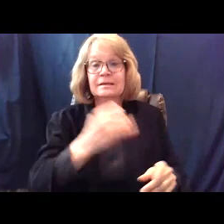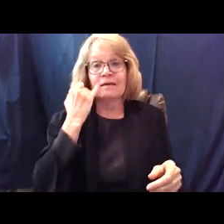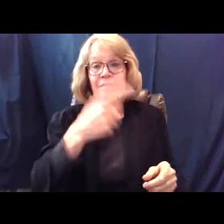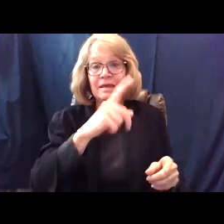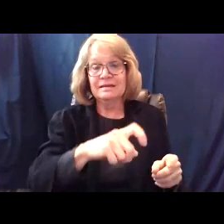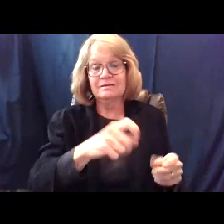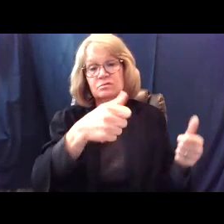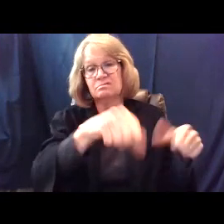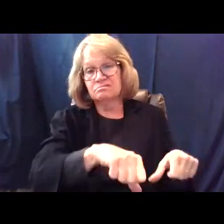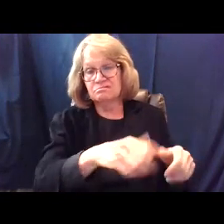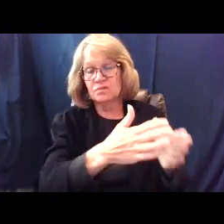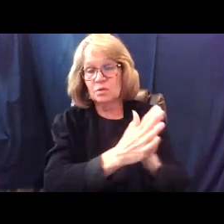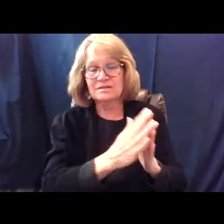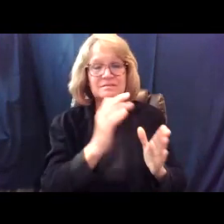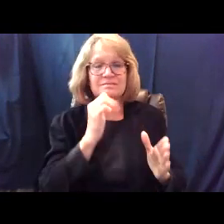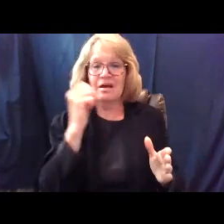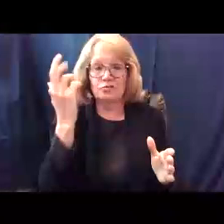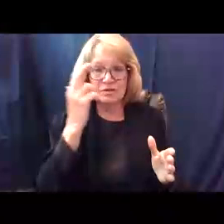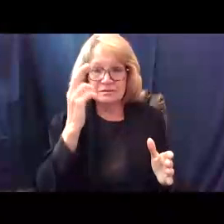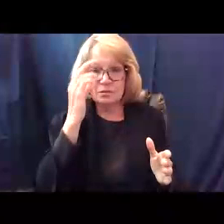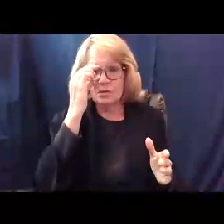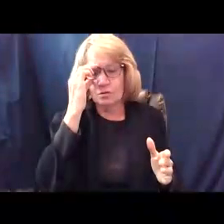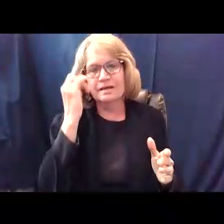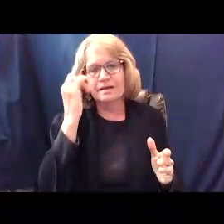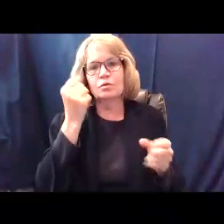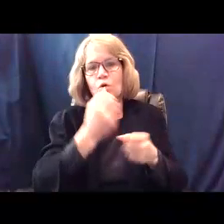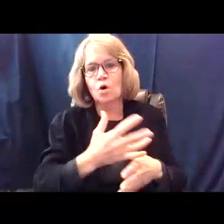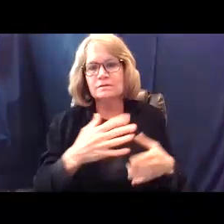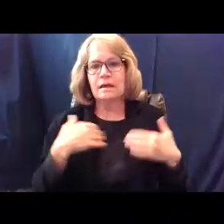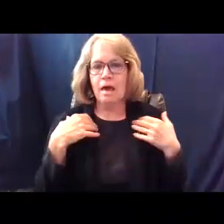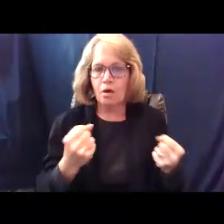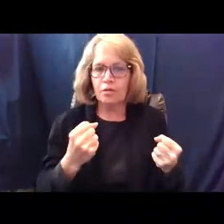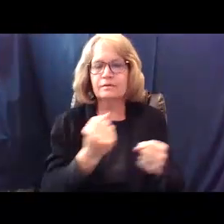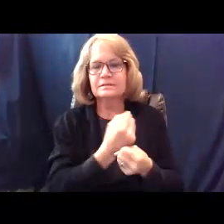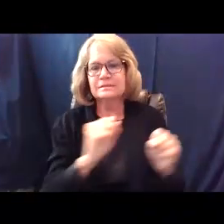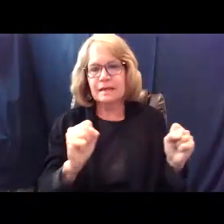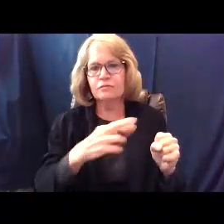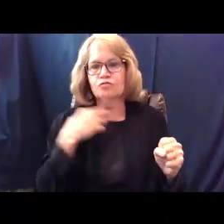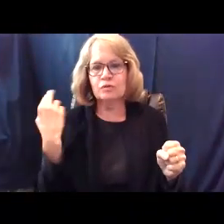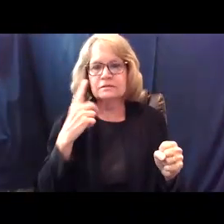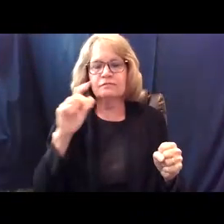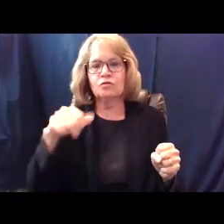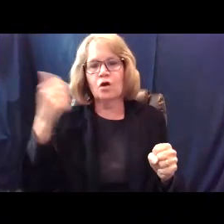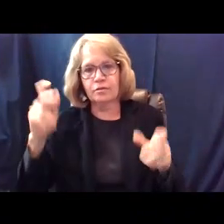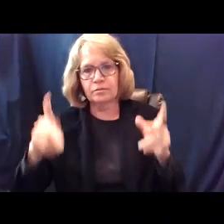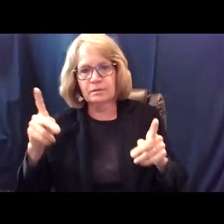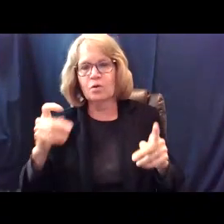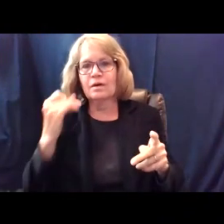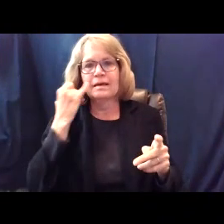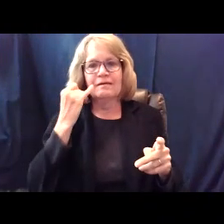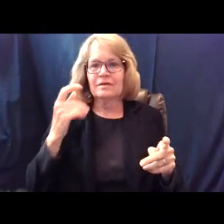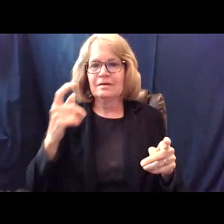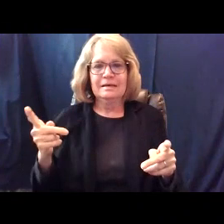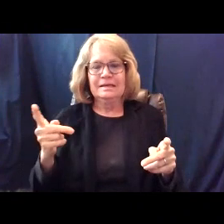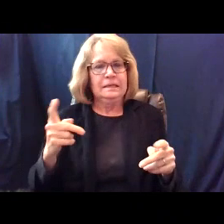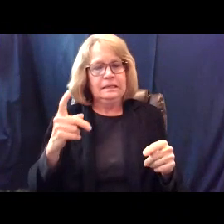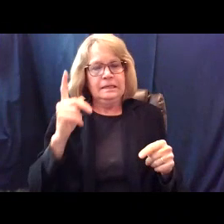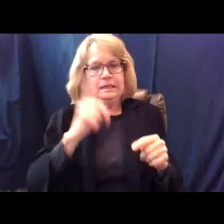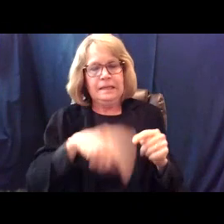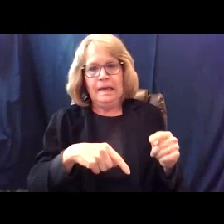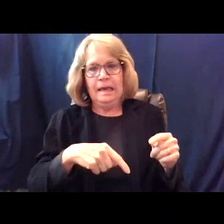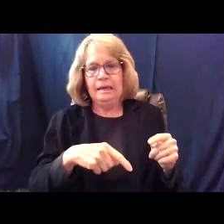a request, if it's not reasonable, if it's causing a health and safety risk to others, if they simply cannot grant this request,